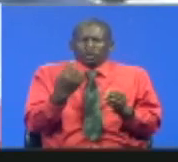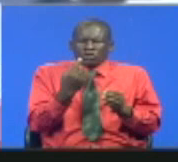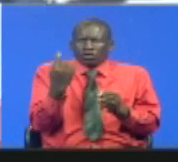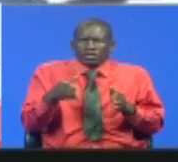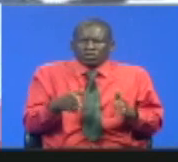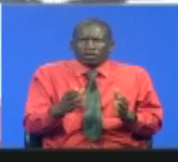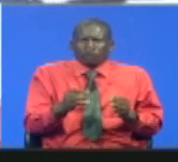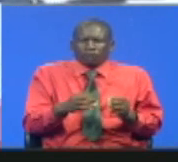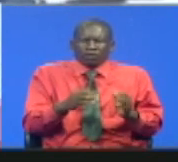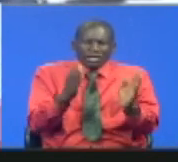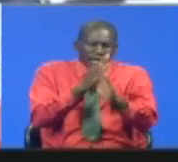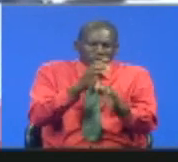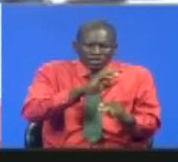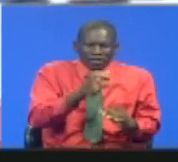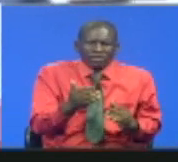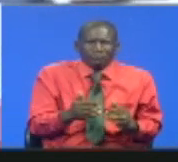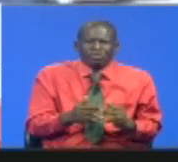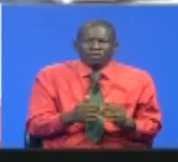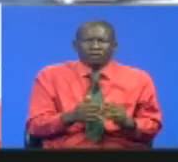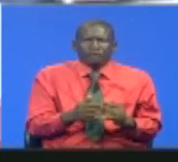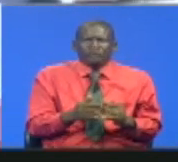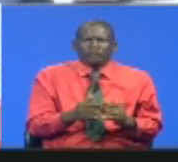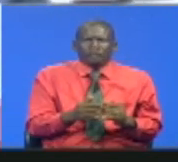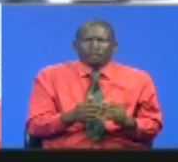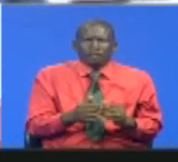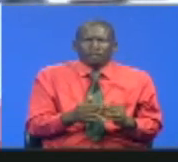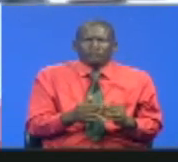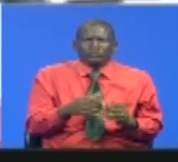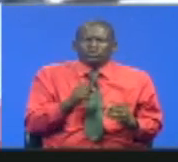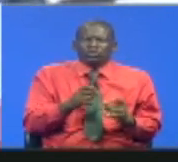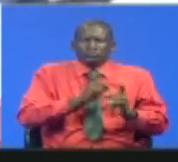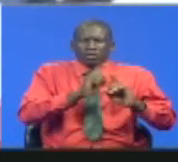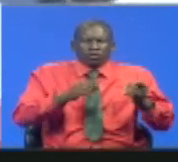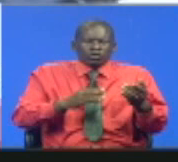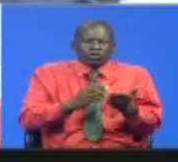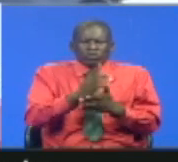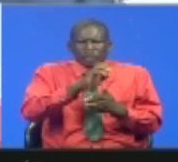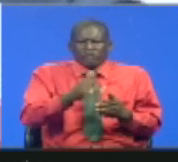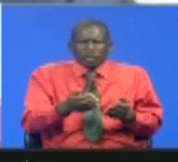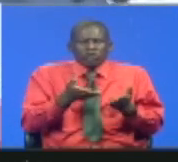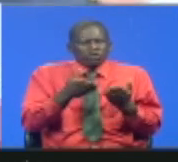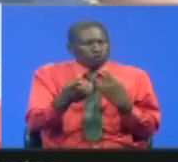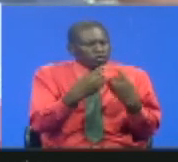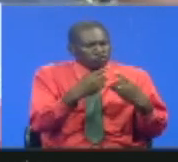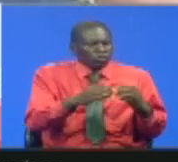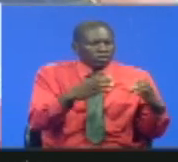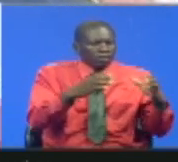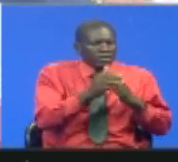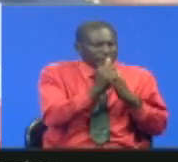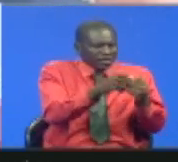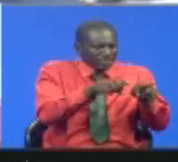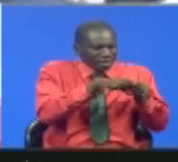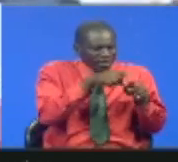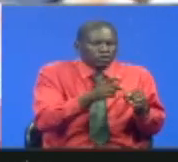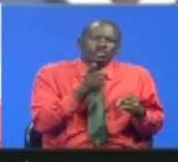paka na panya, Tom, Dick and Ari. Yani leo unaongea na party leader hivi,